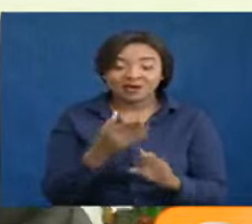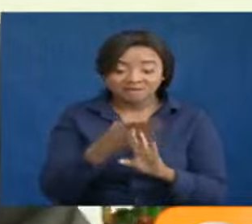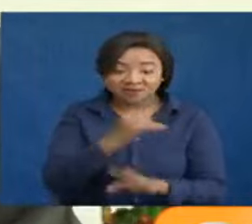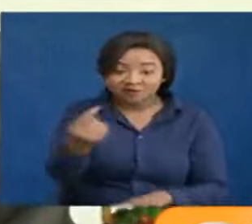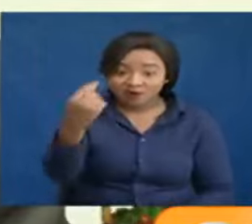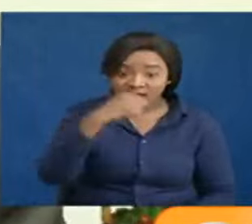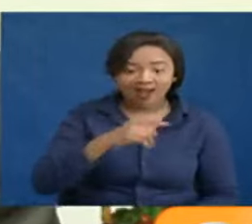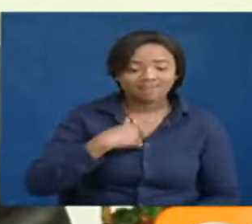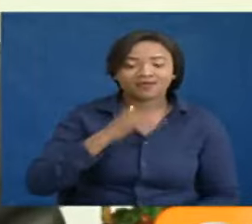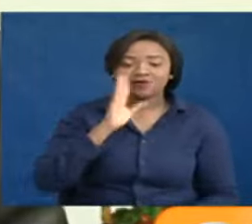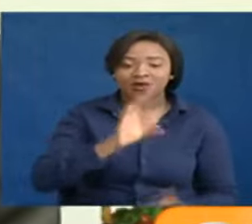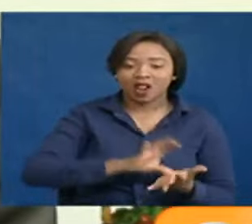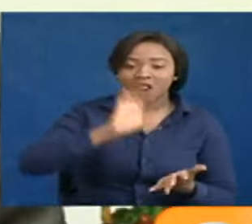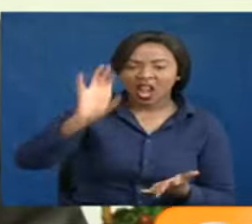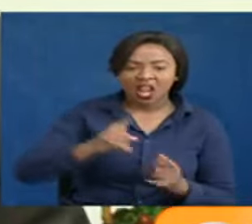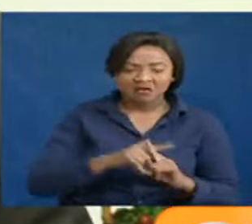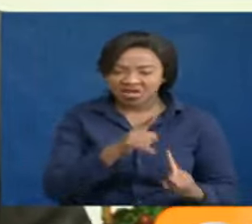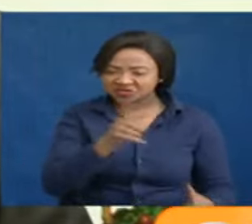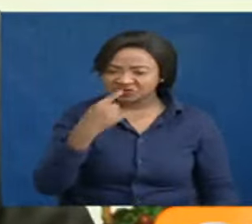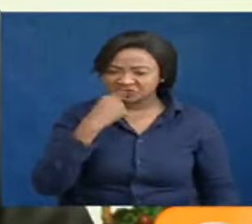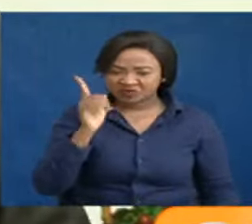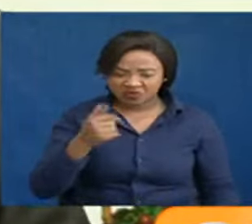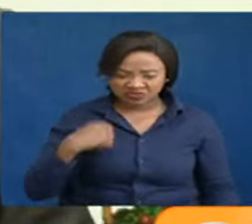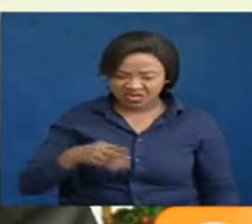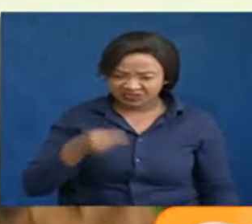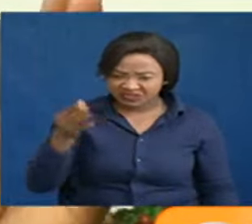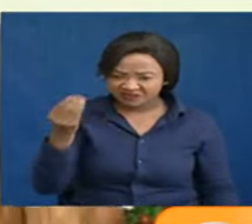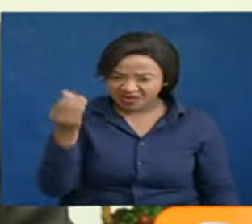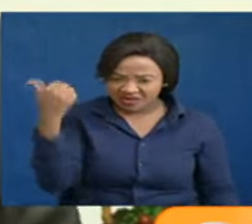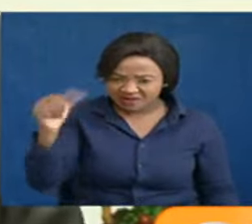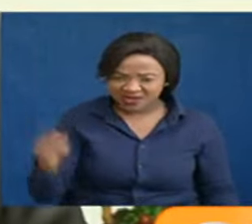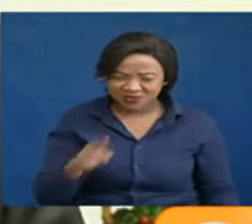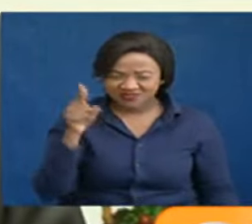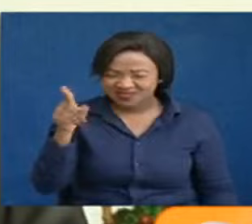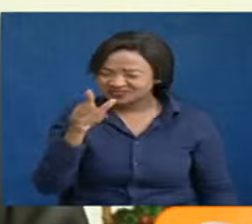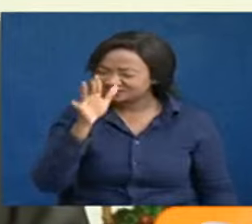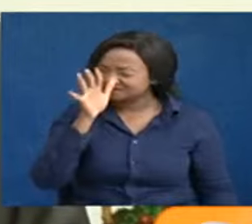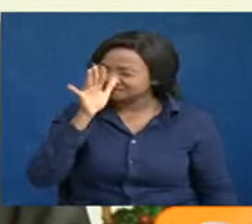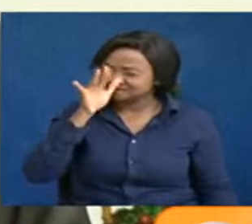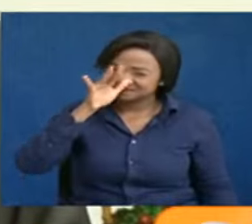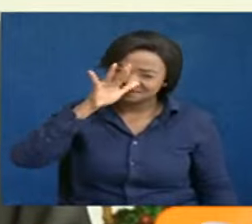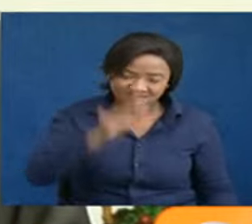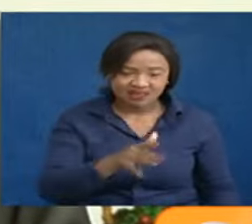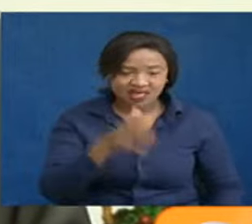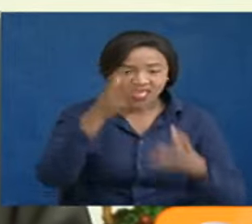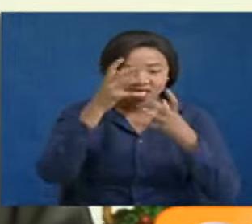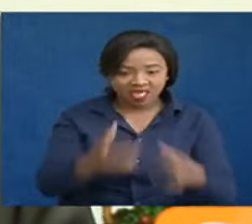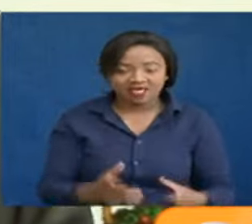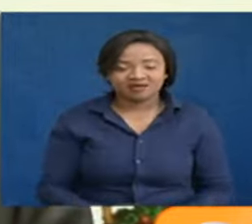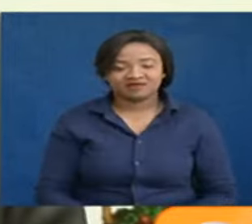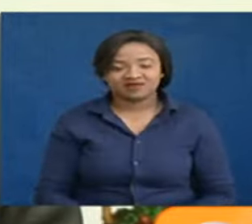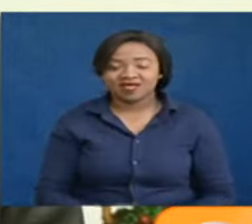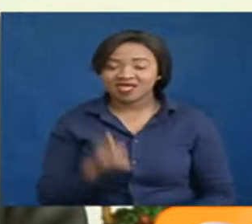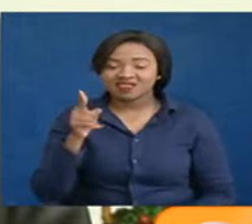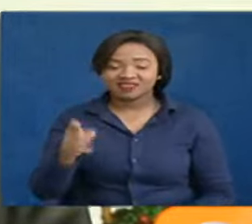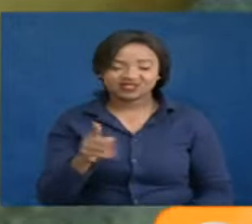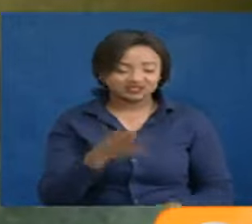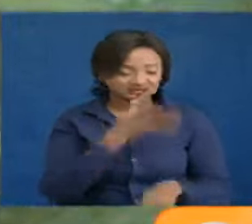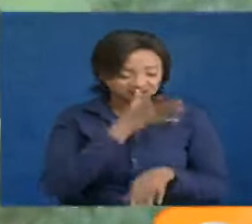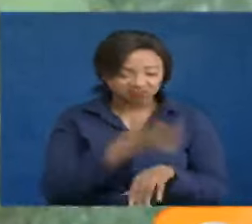November. But saying that we have not transferred money, that is being mean to Treasury, and that is distortion of